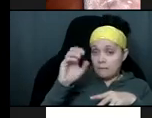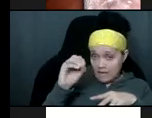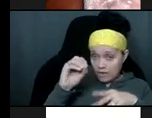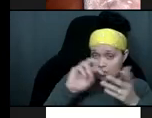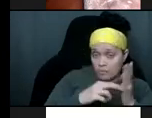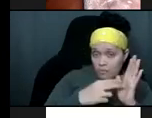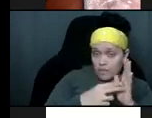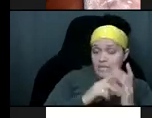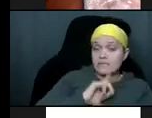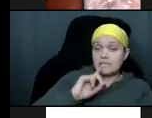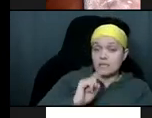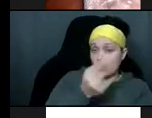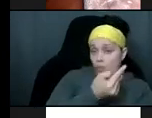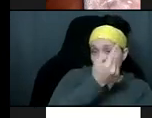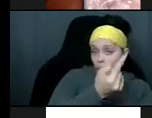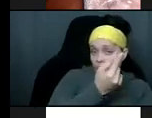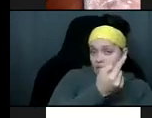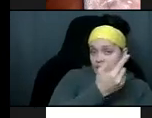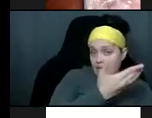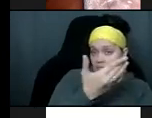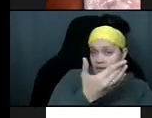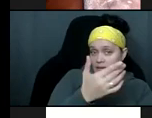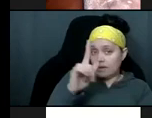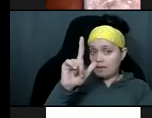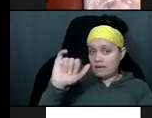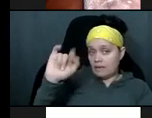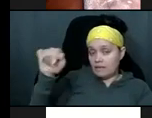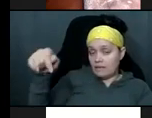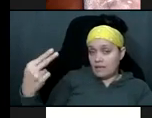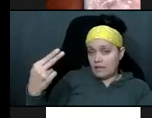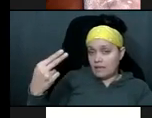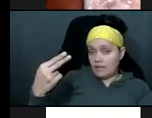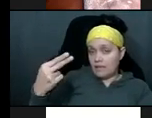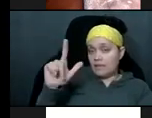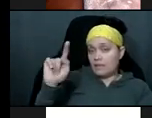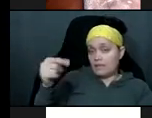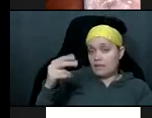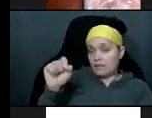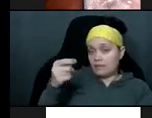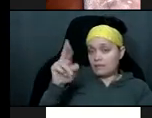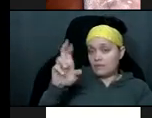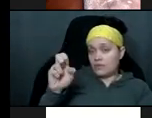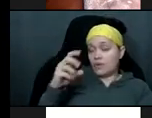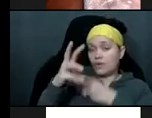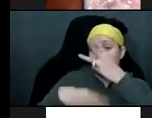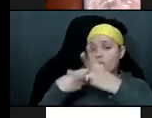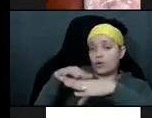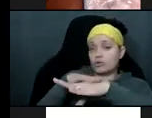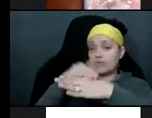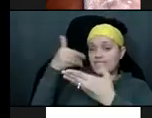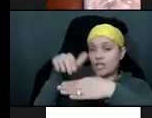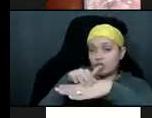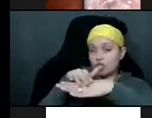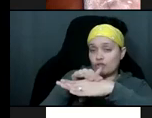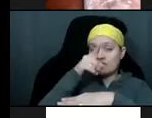to singular, a single thing, and lith to lithosphere, or the world's surface, the Earth's surface. So this